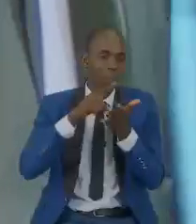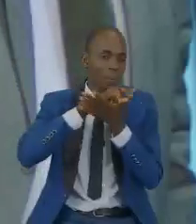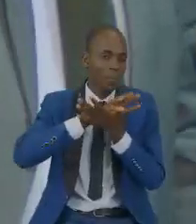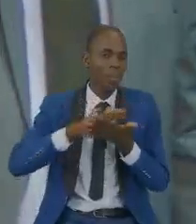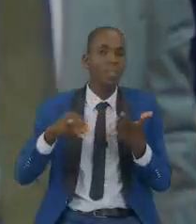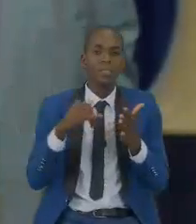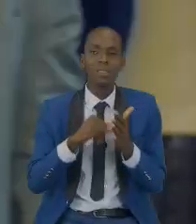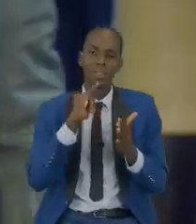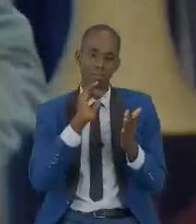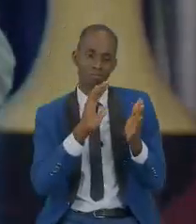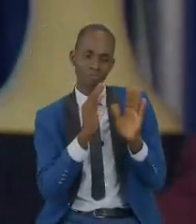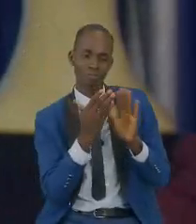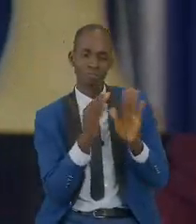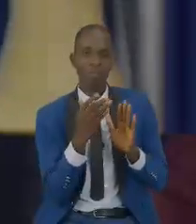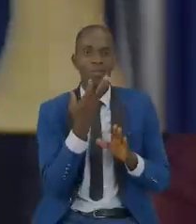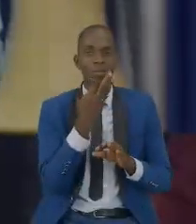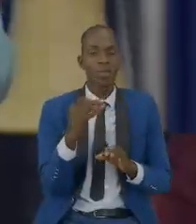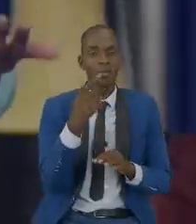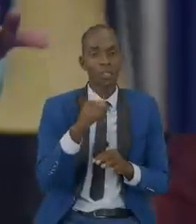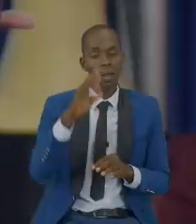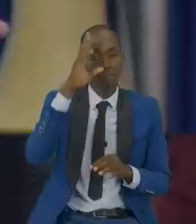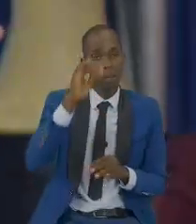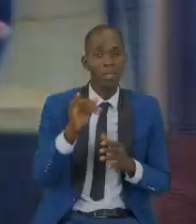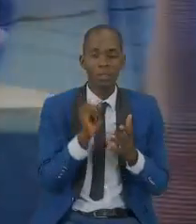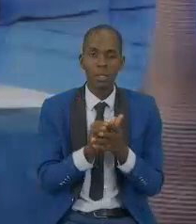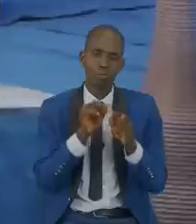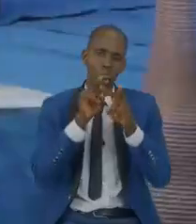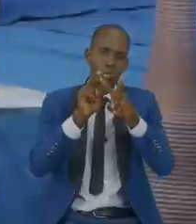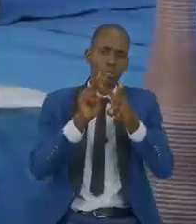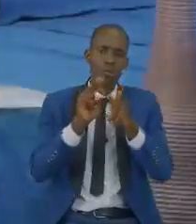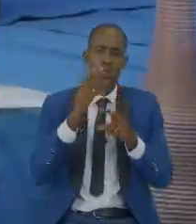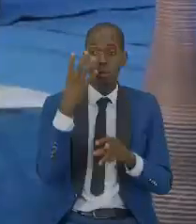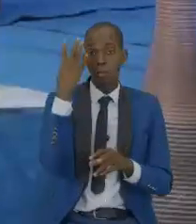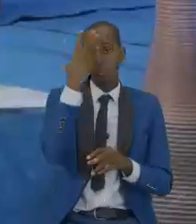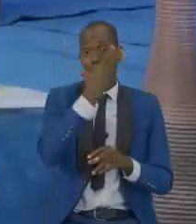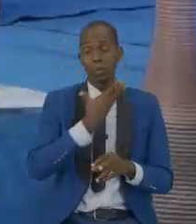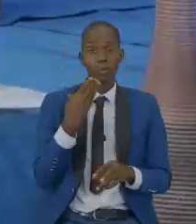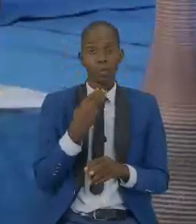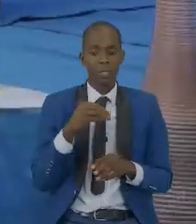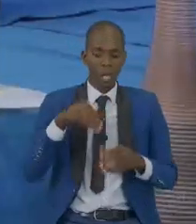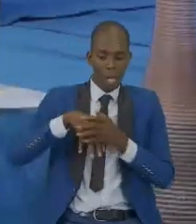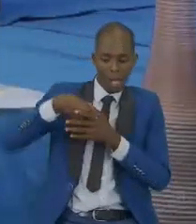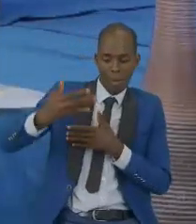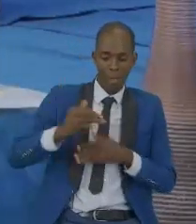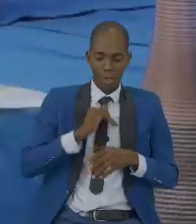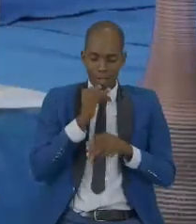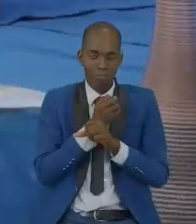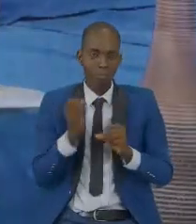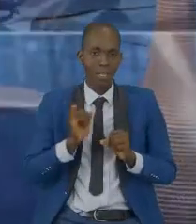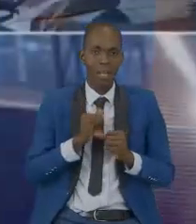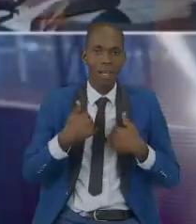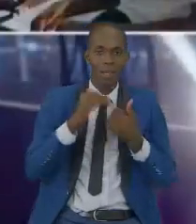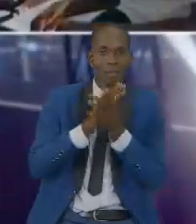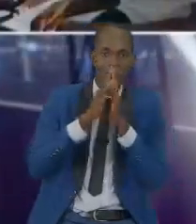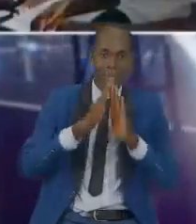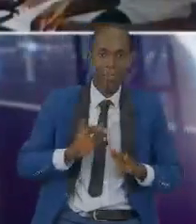picture of the man that he looks beautiful on the outside. I am saved, I have peace, I have pardon.